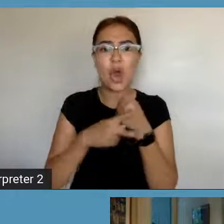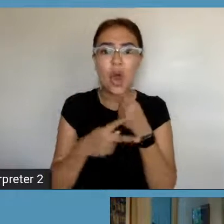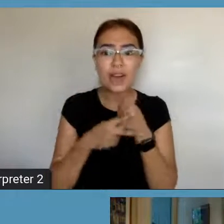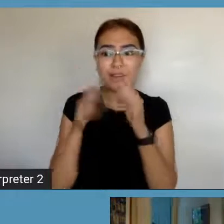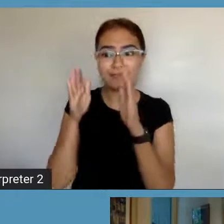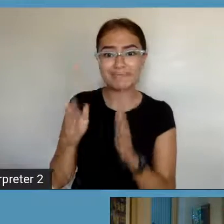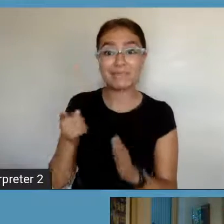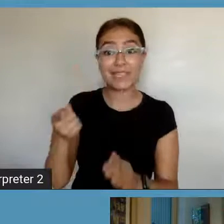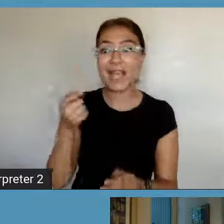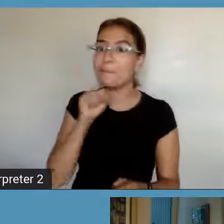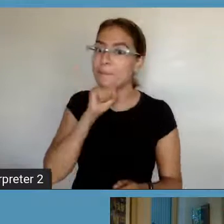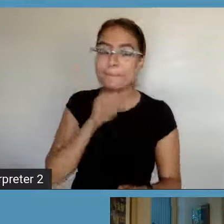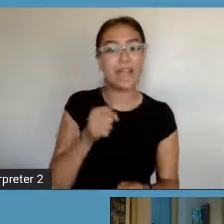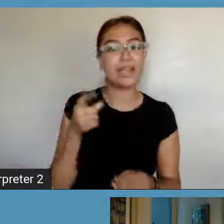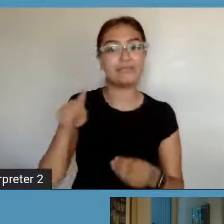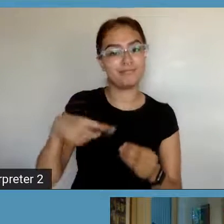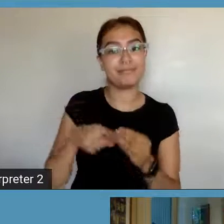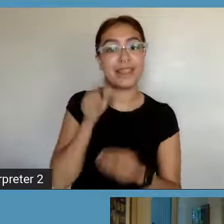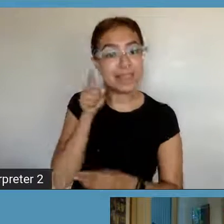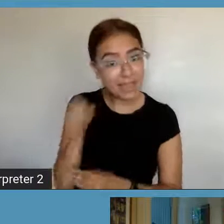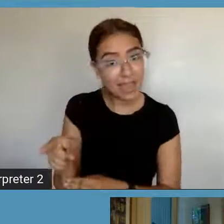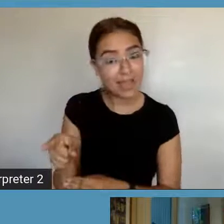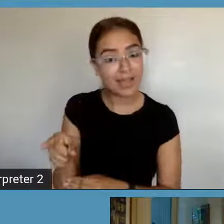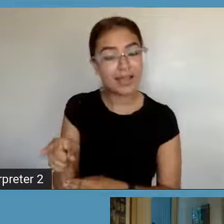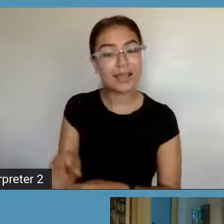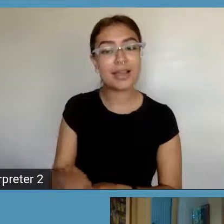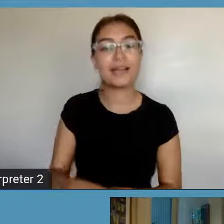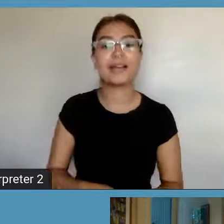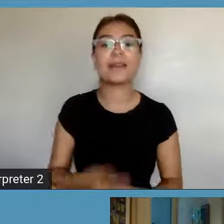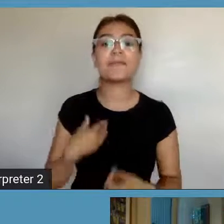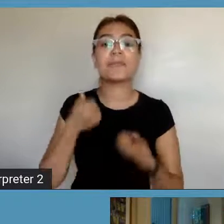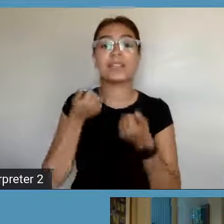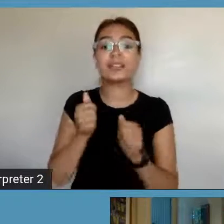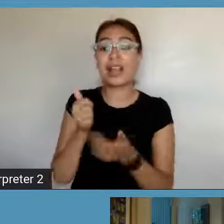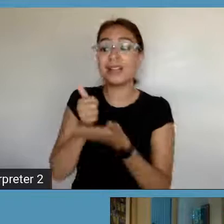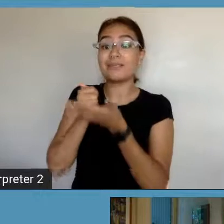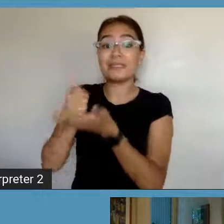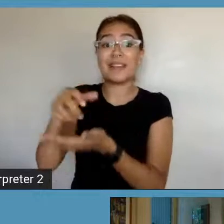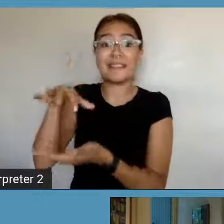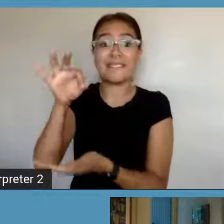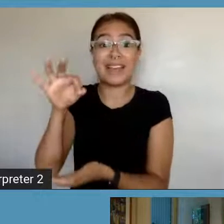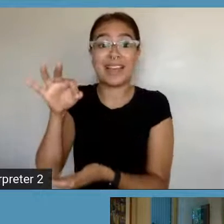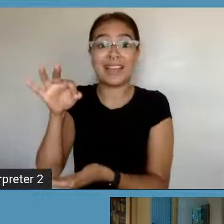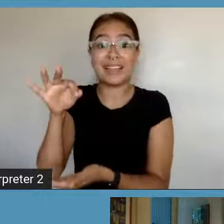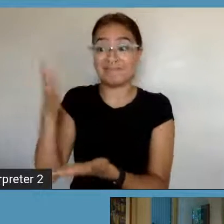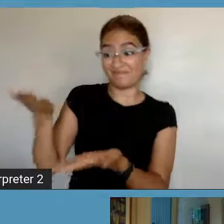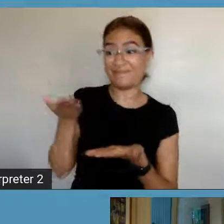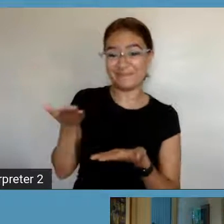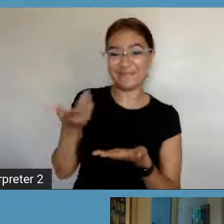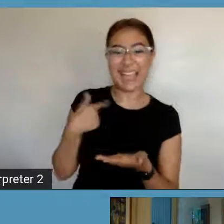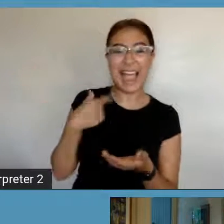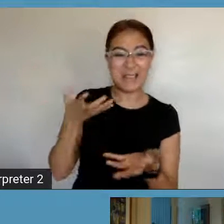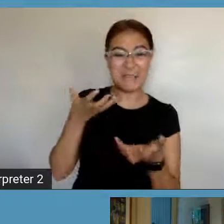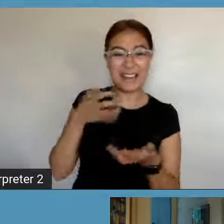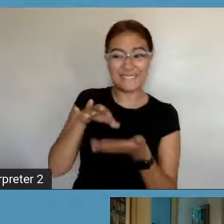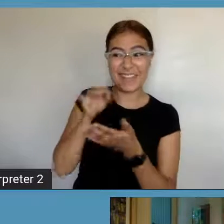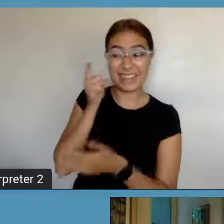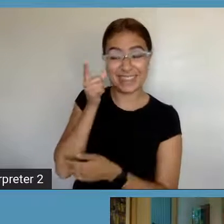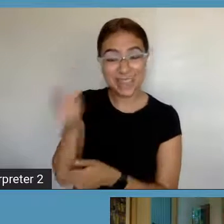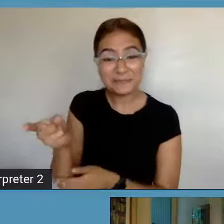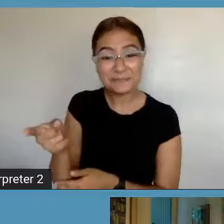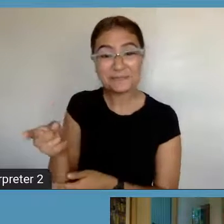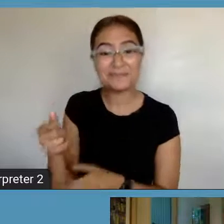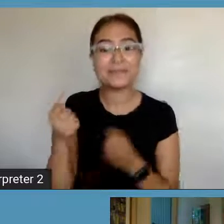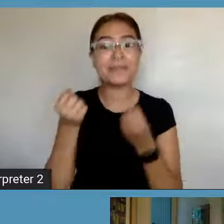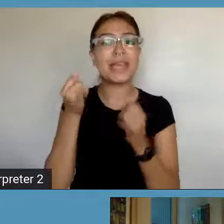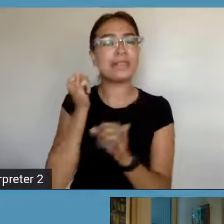about. I'm trying to help them find me, and I'm trying to find them, because a lot of